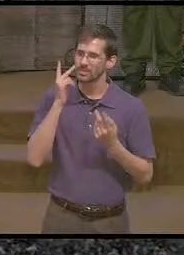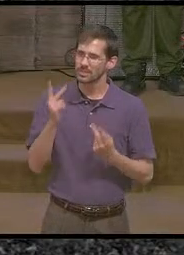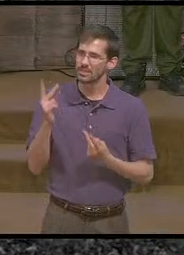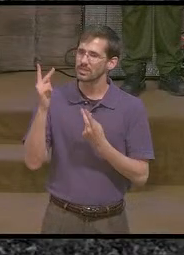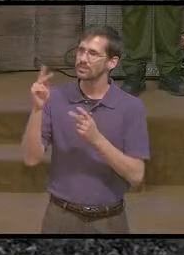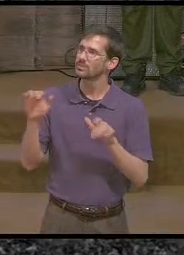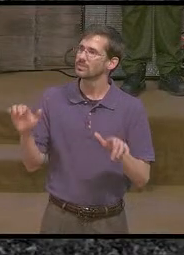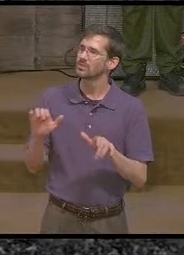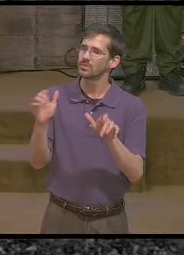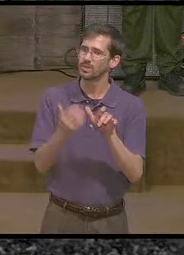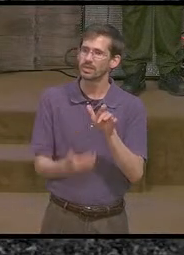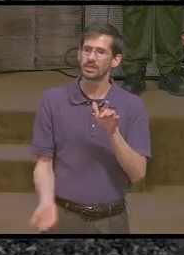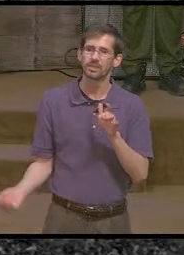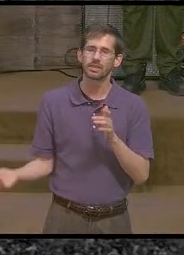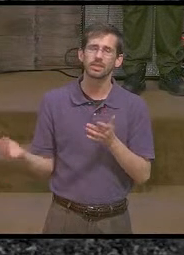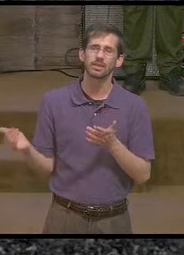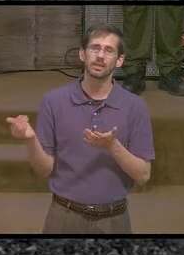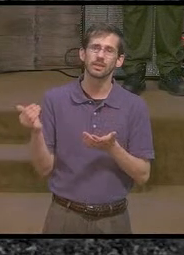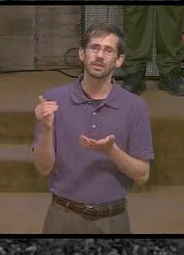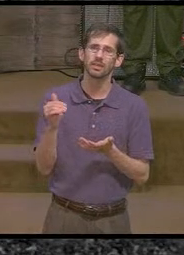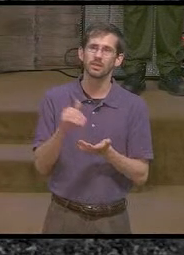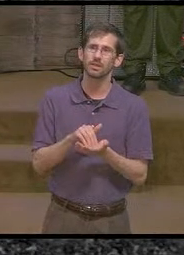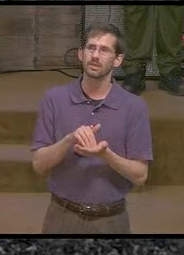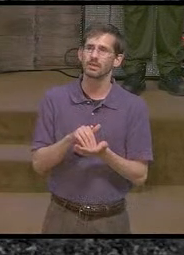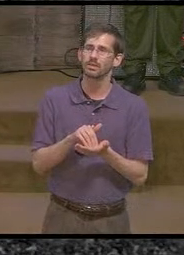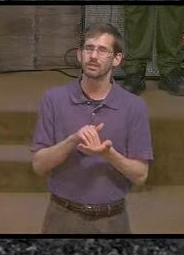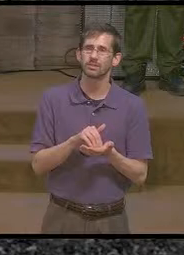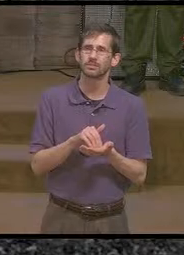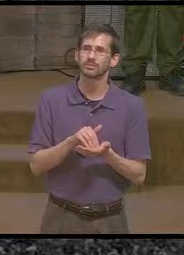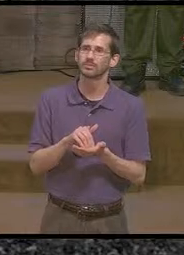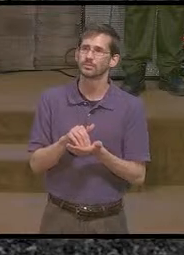again. I'll see you do it